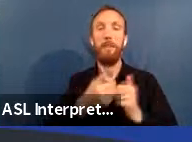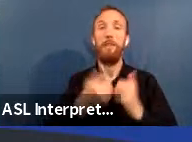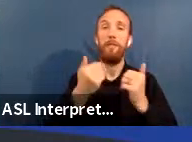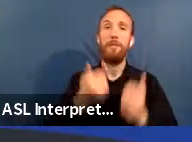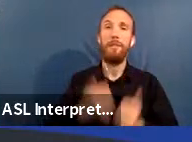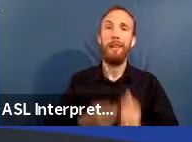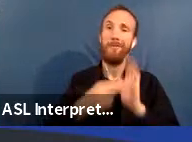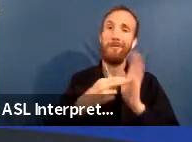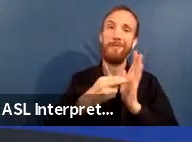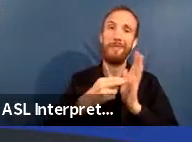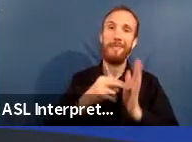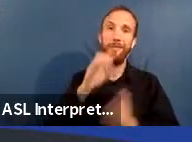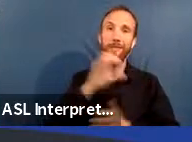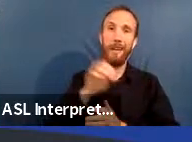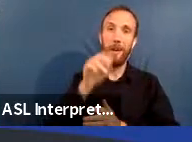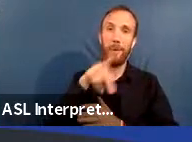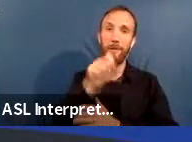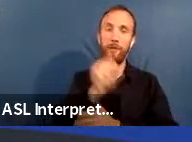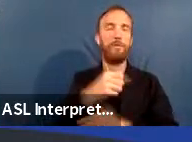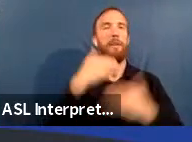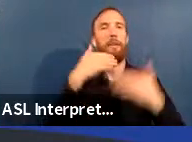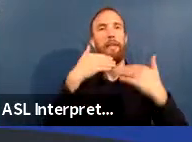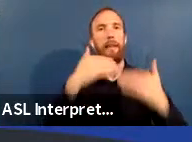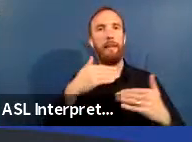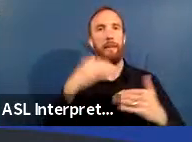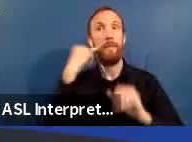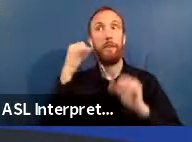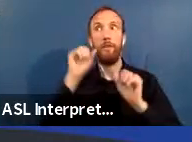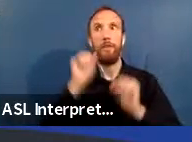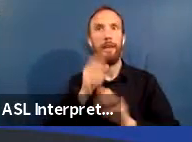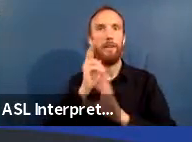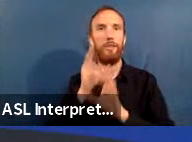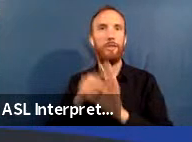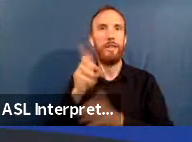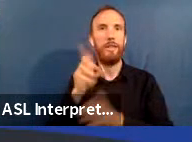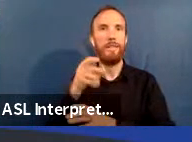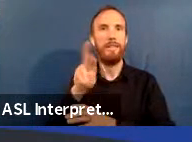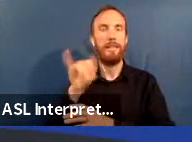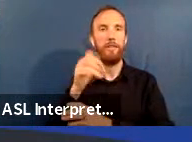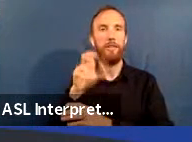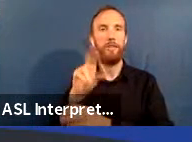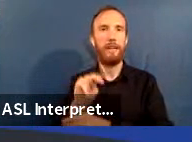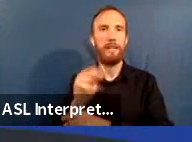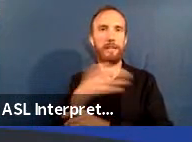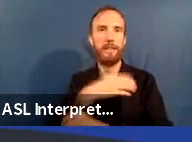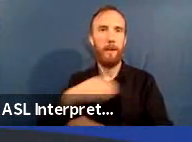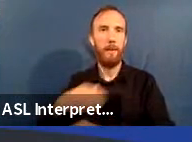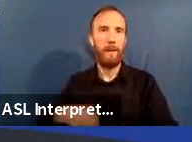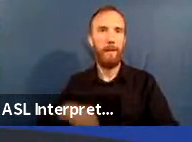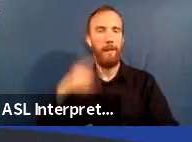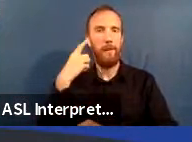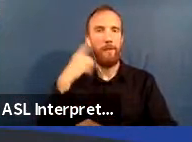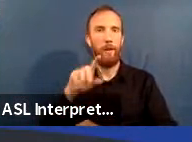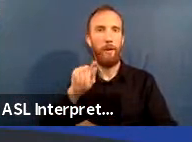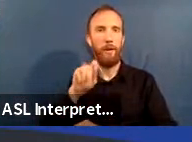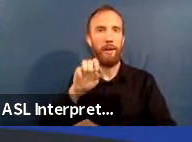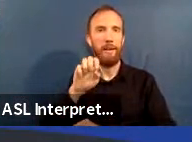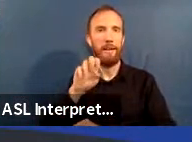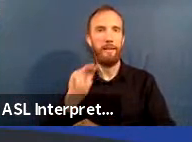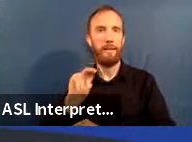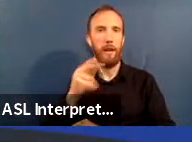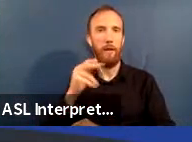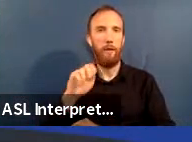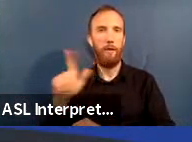Schools, thank you. And if you're able to join Dr. Jackson and the mayor for a town hall meeting that's happening about 2 minutes